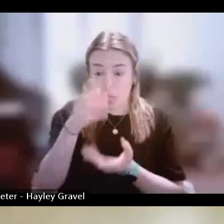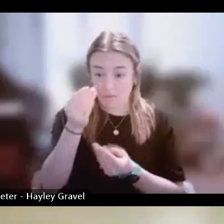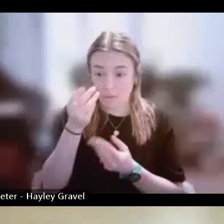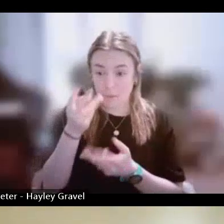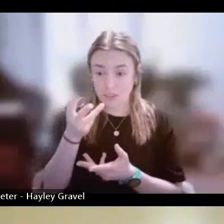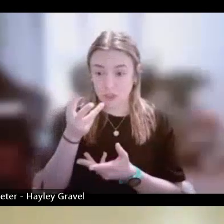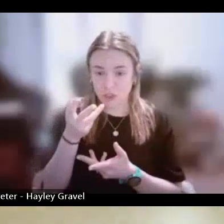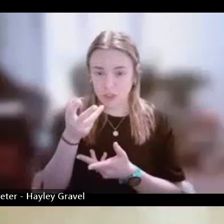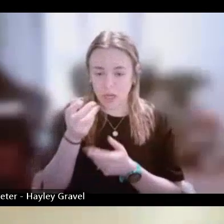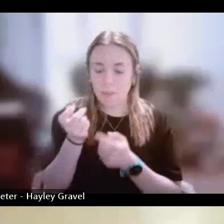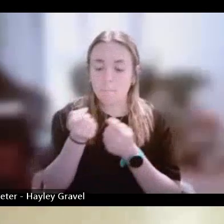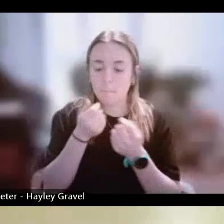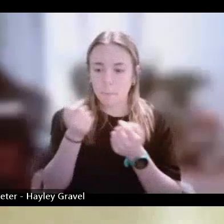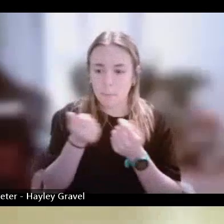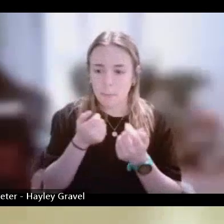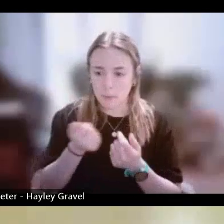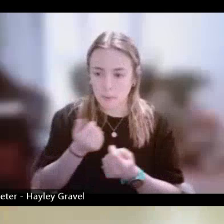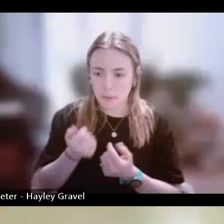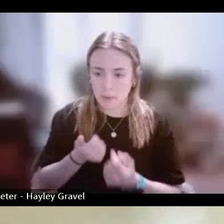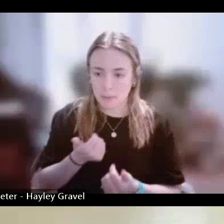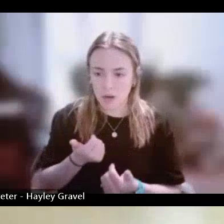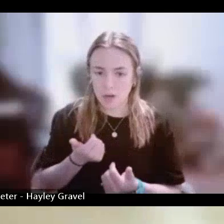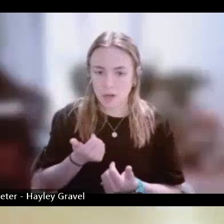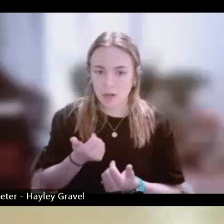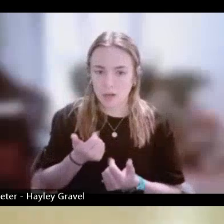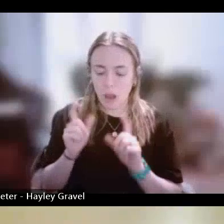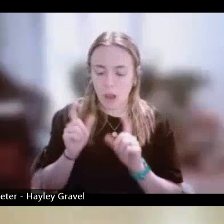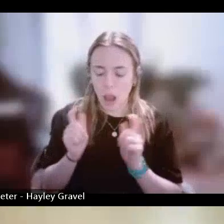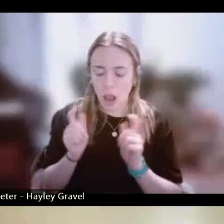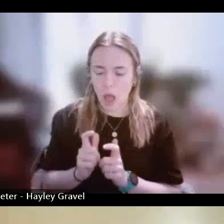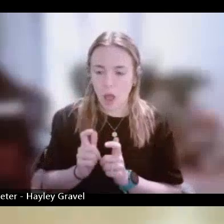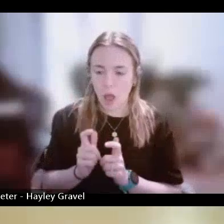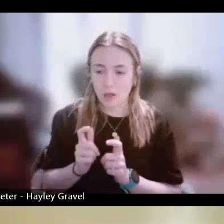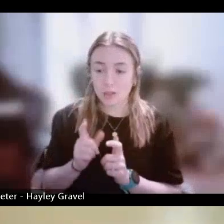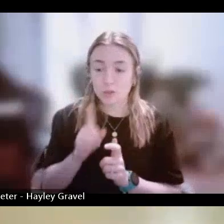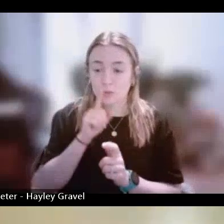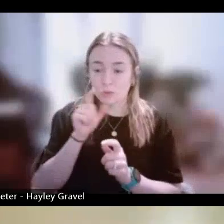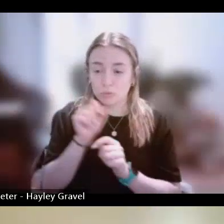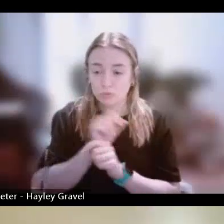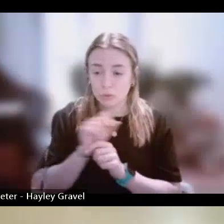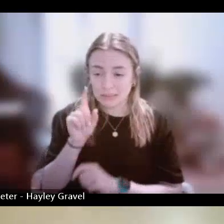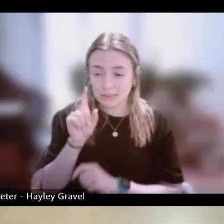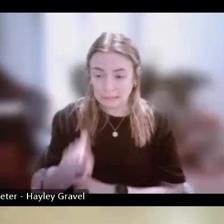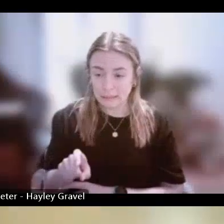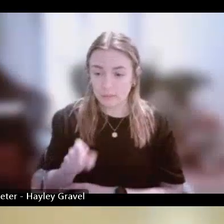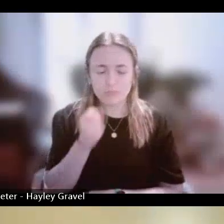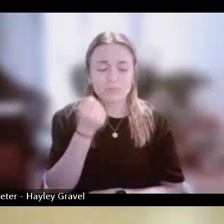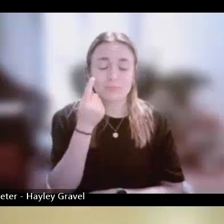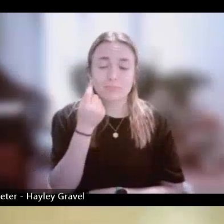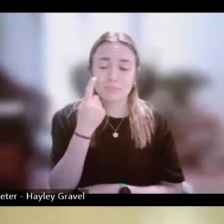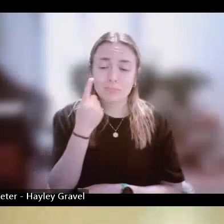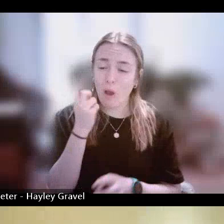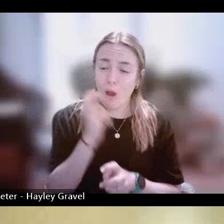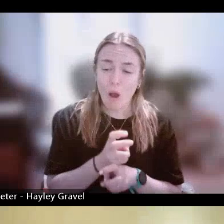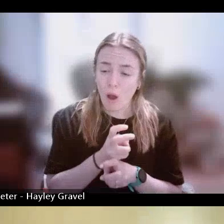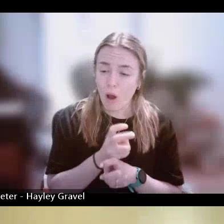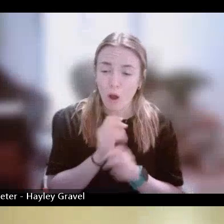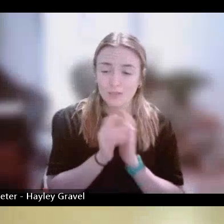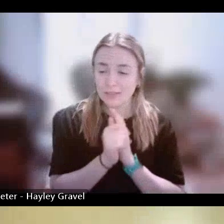need. Okay, that's hard. That's a hard skill that I had to learn. So